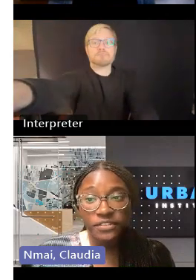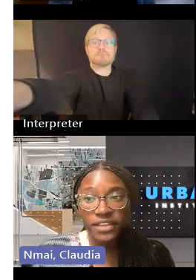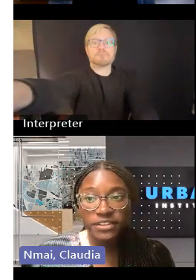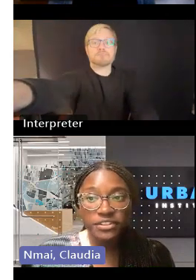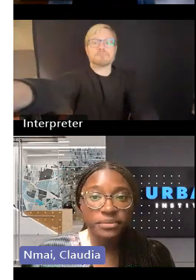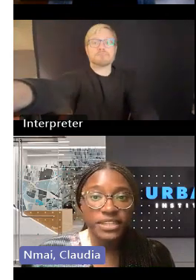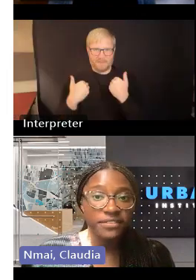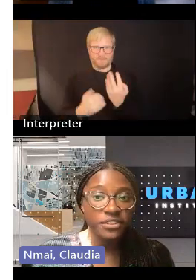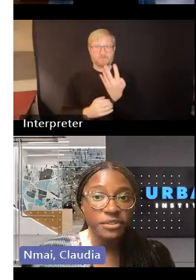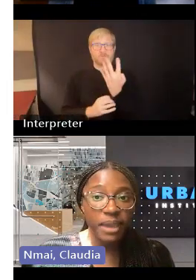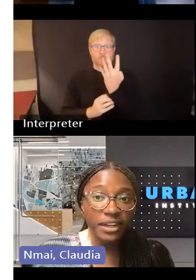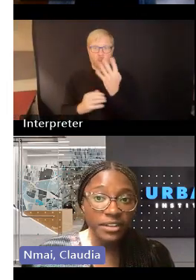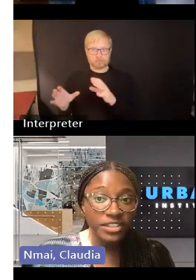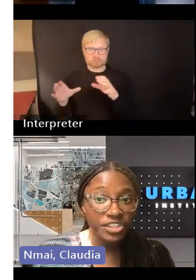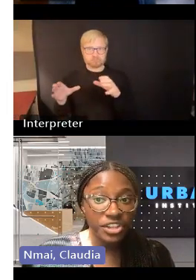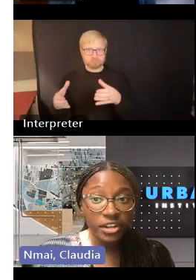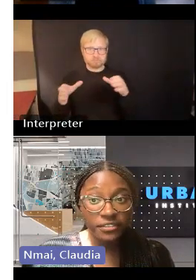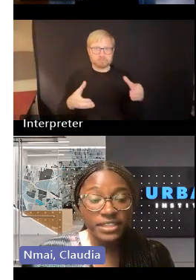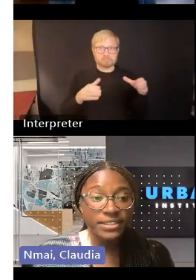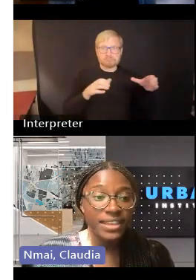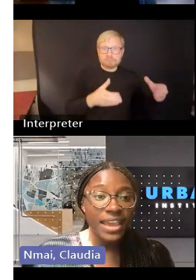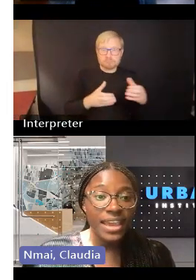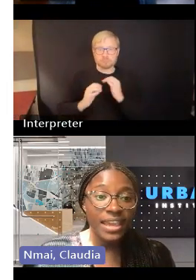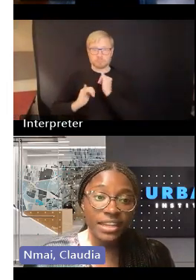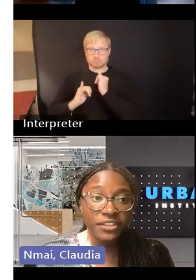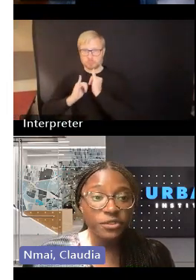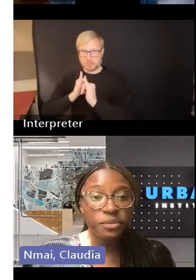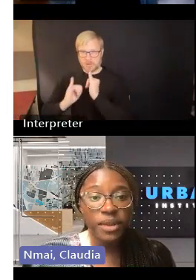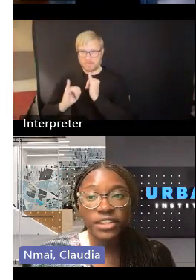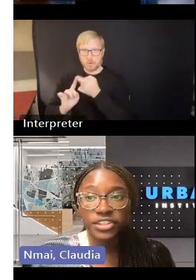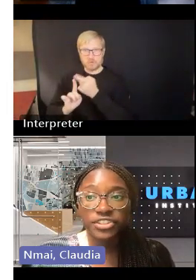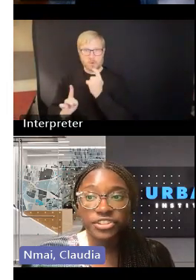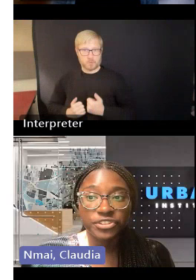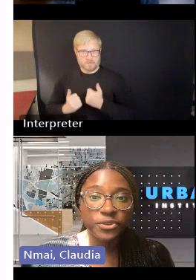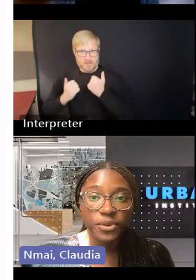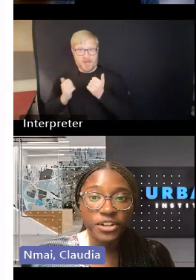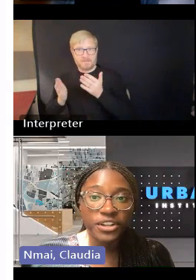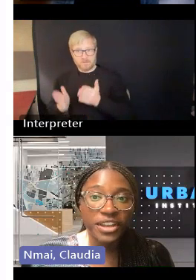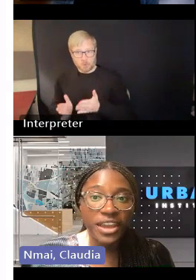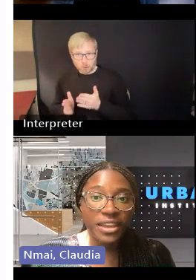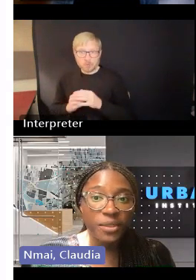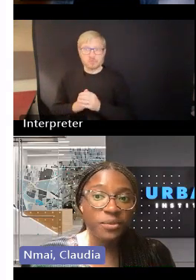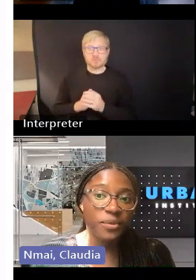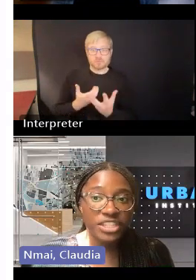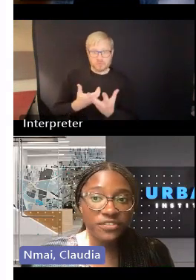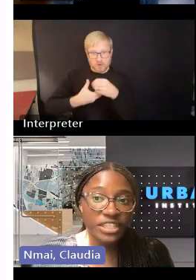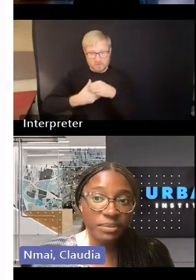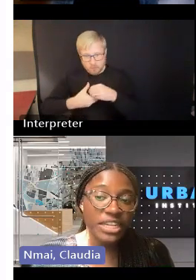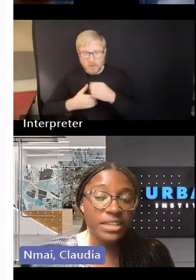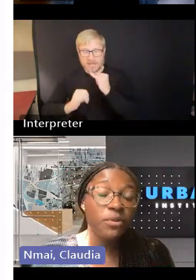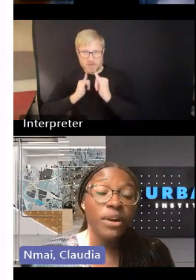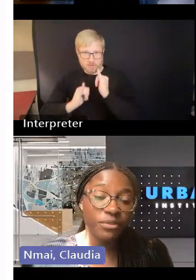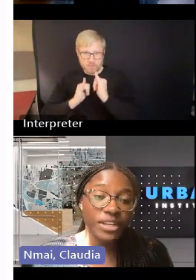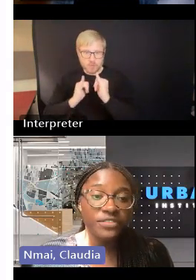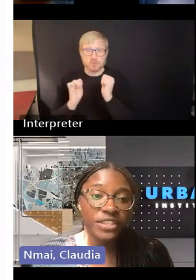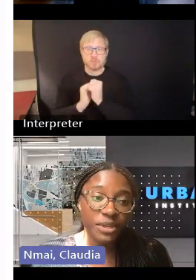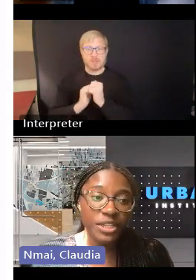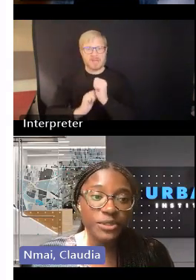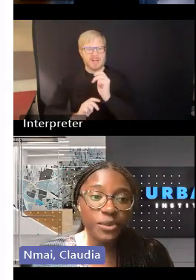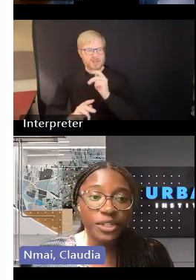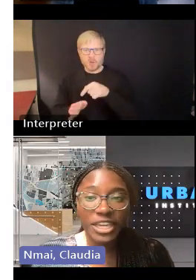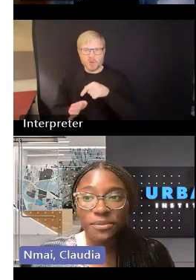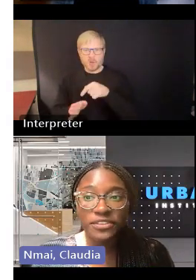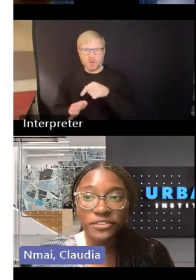interviews with survivors from diverse backgrounds and geographies, and interviews with practitioners who work with a range of experience, who have a